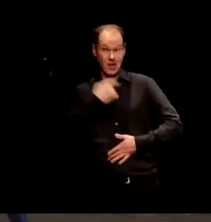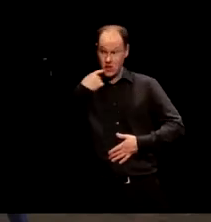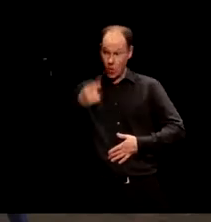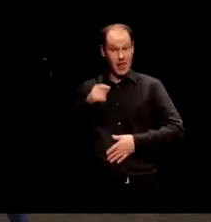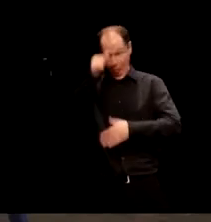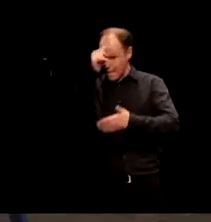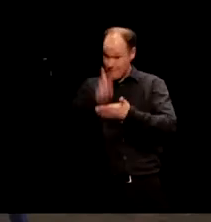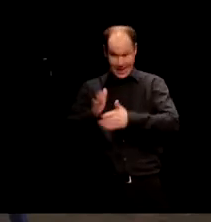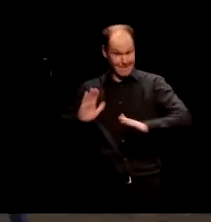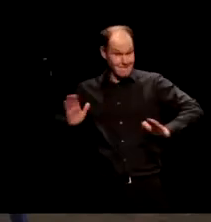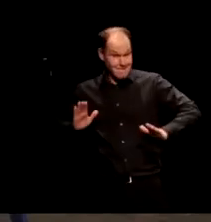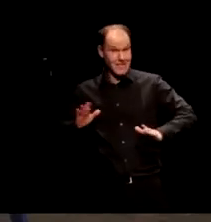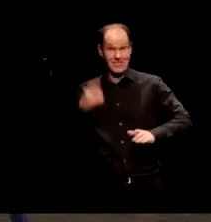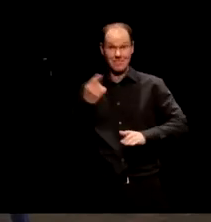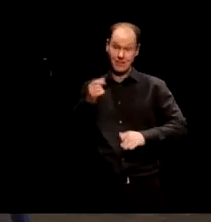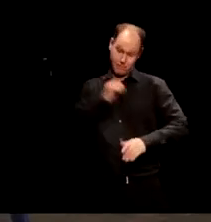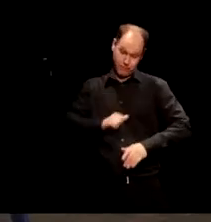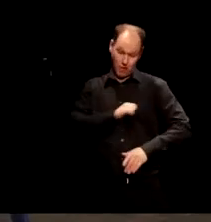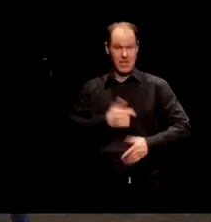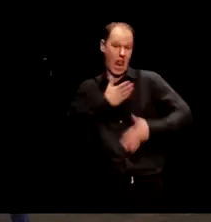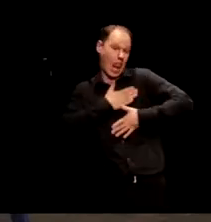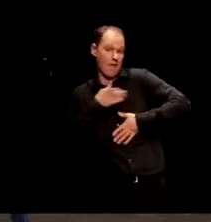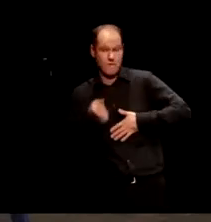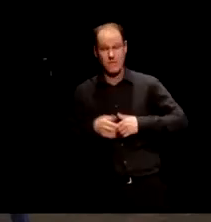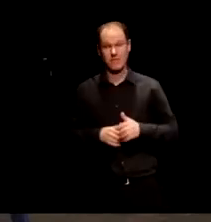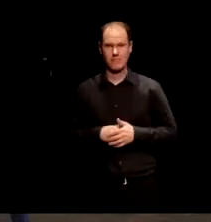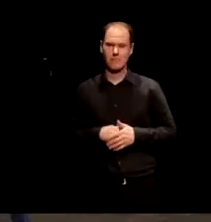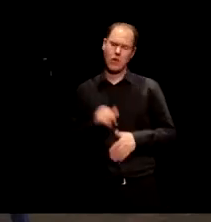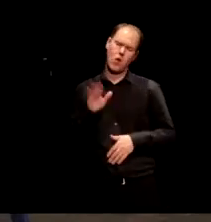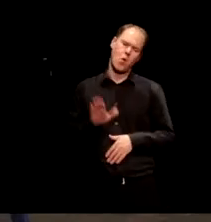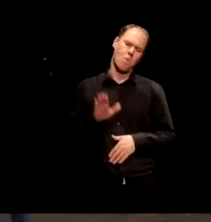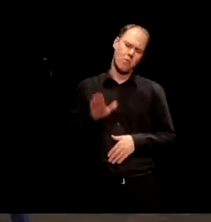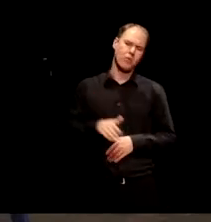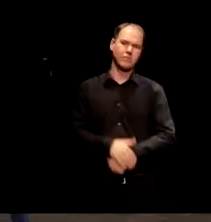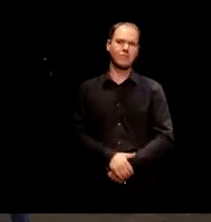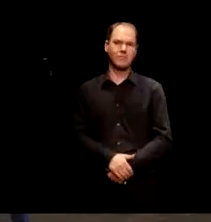him. He swore he did. Poor kid.